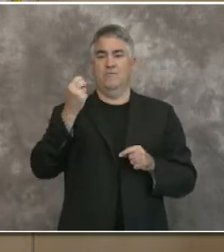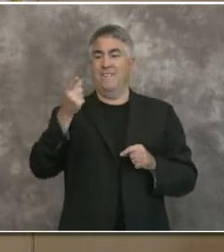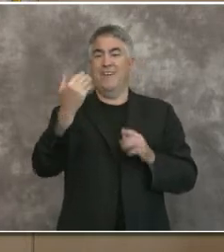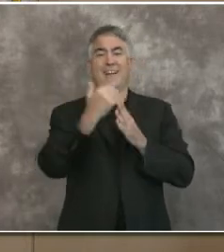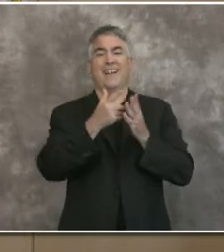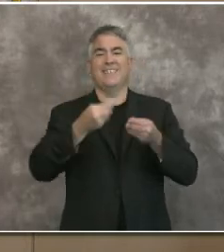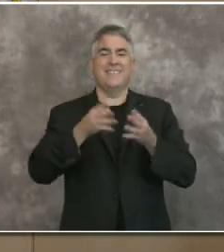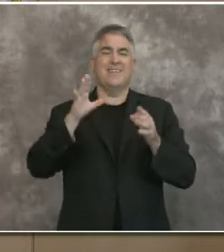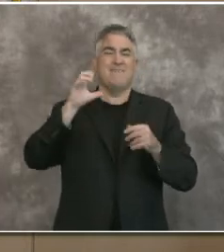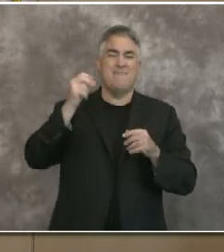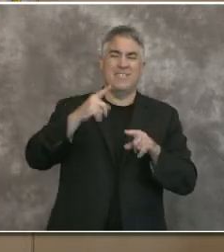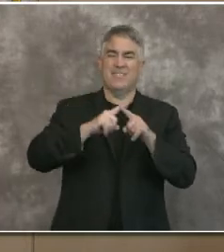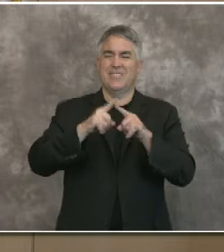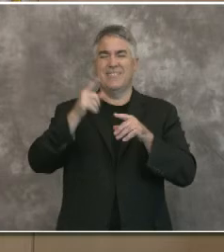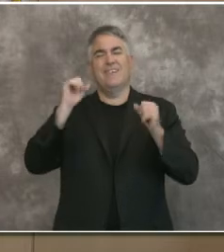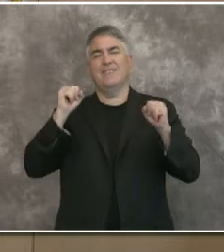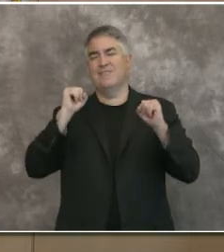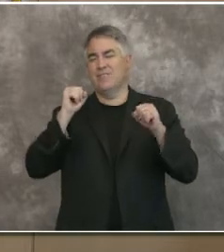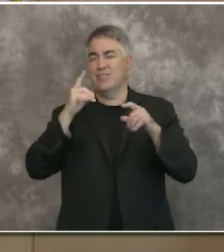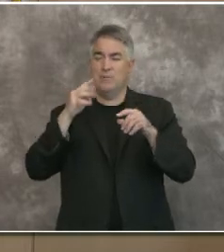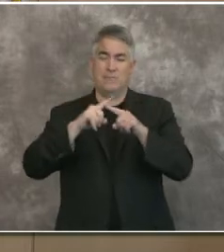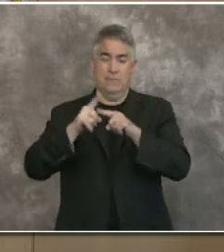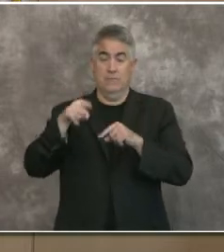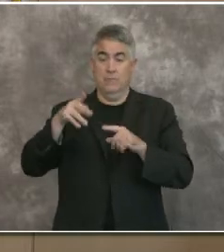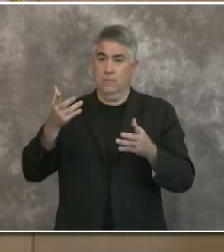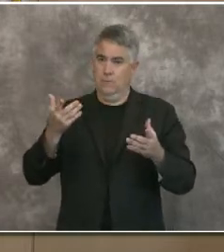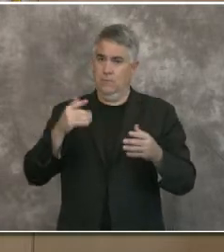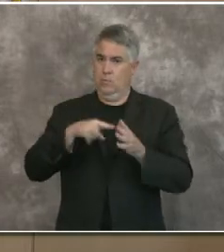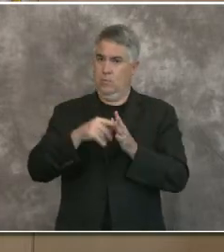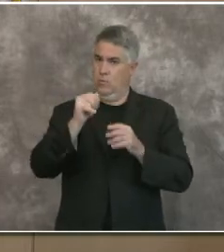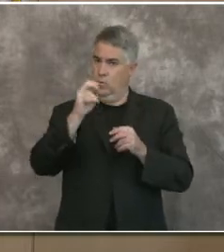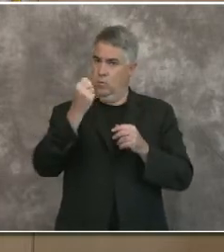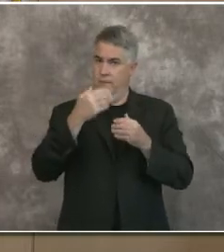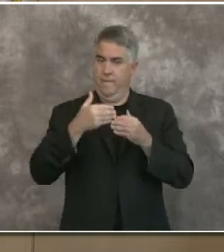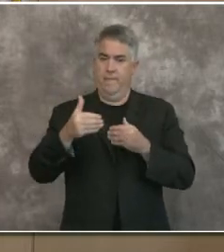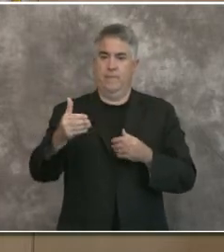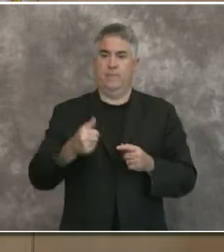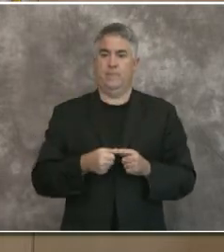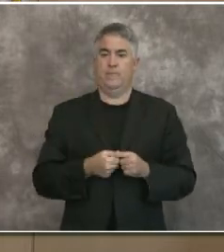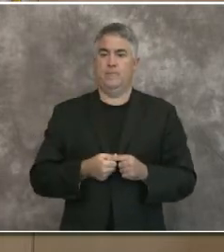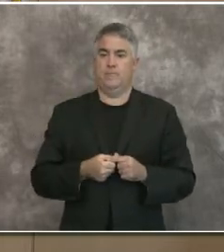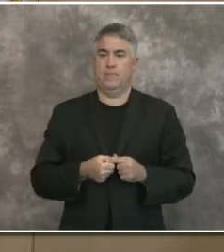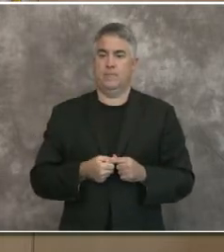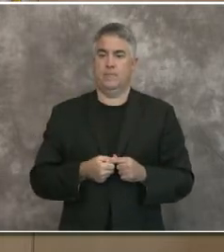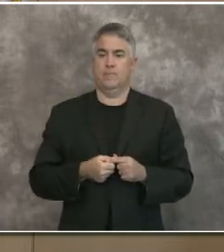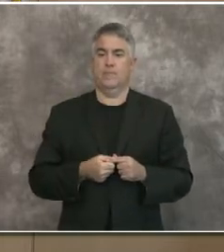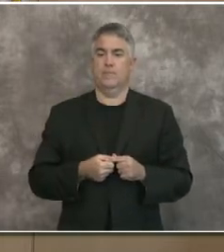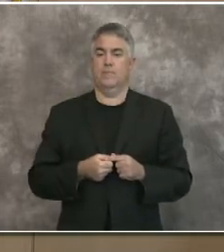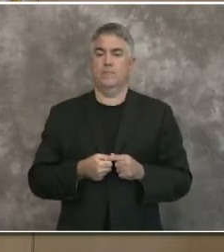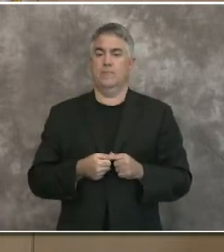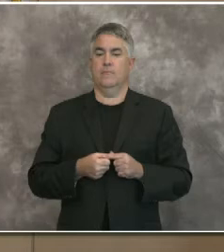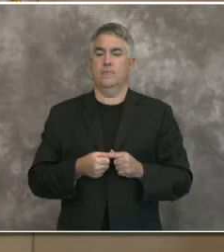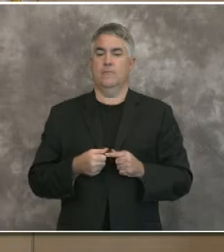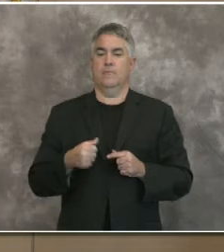the state also is launching a dashboard that includes 6 metrics, many of which are in our triggers, as well as our metrics that are